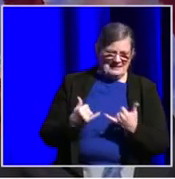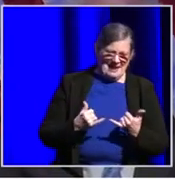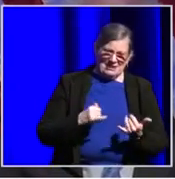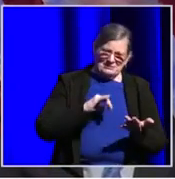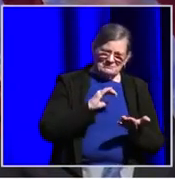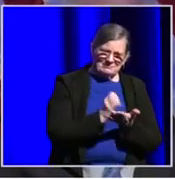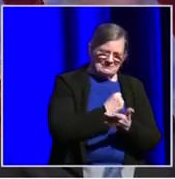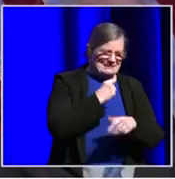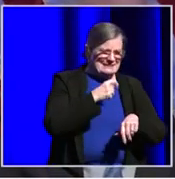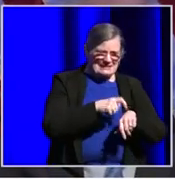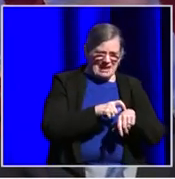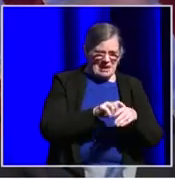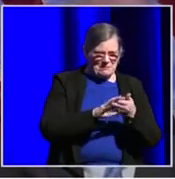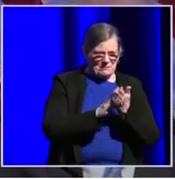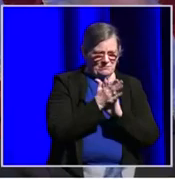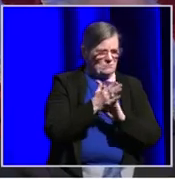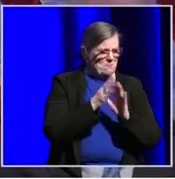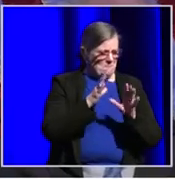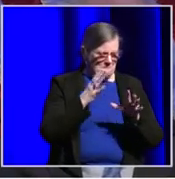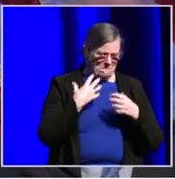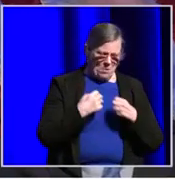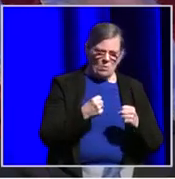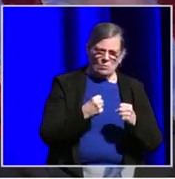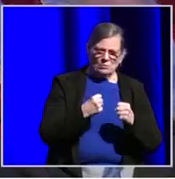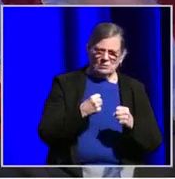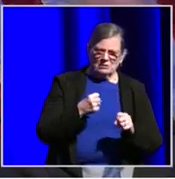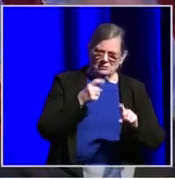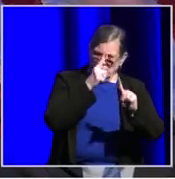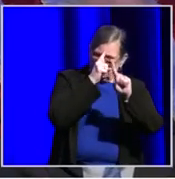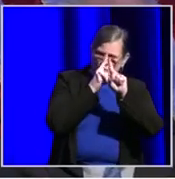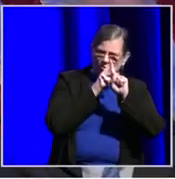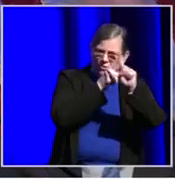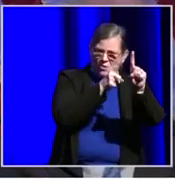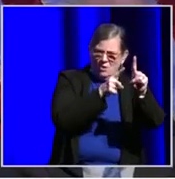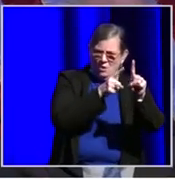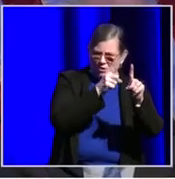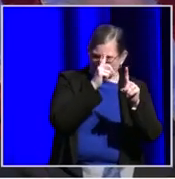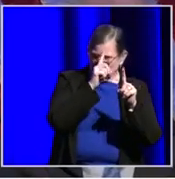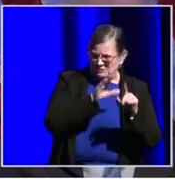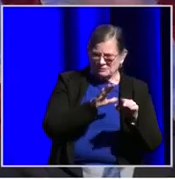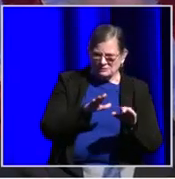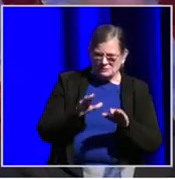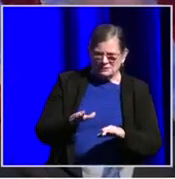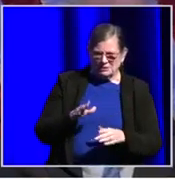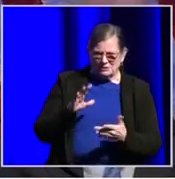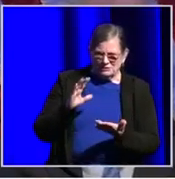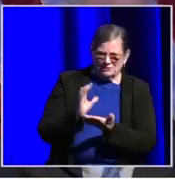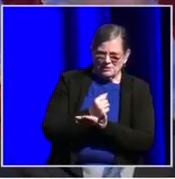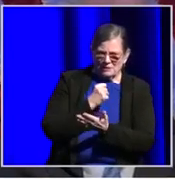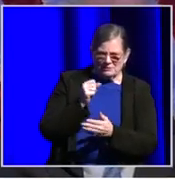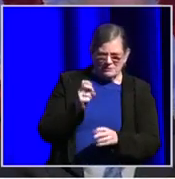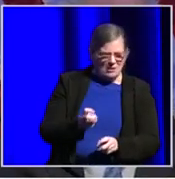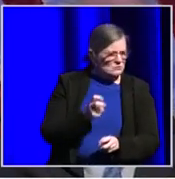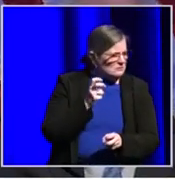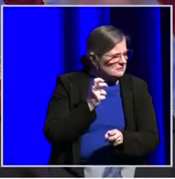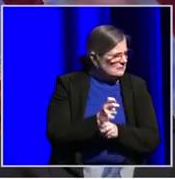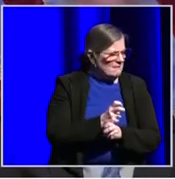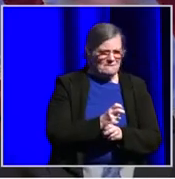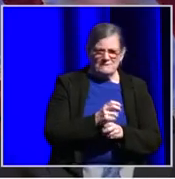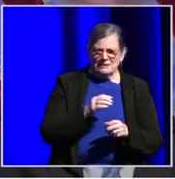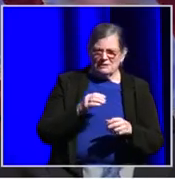bold and to set a course to win the tough fights ahead. Since the last time we were here